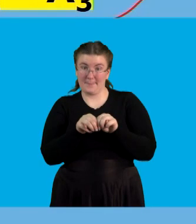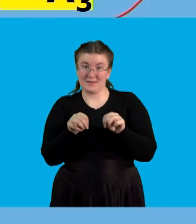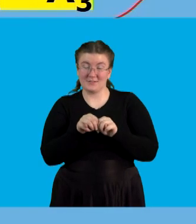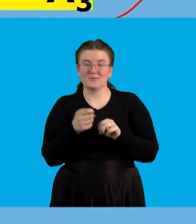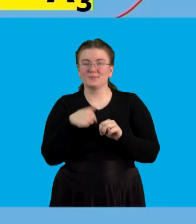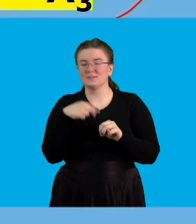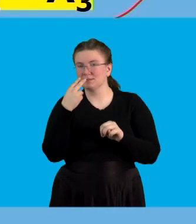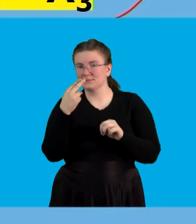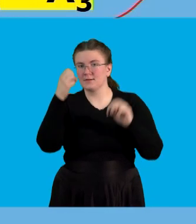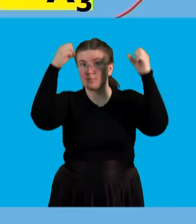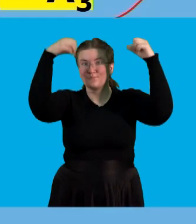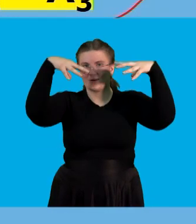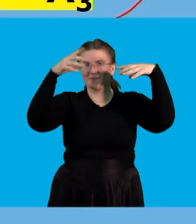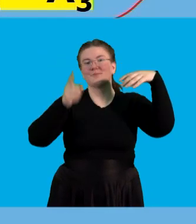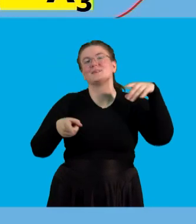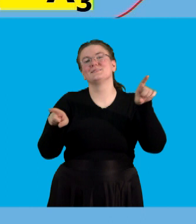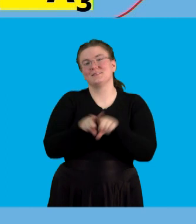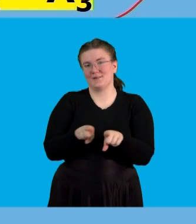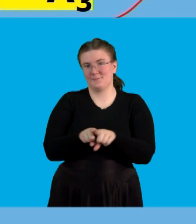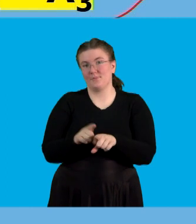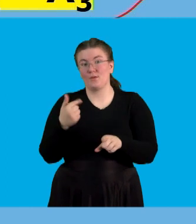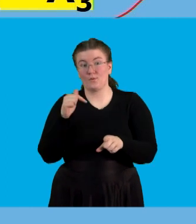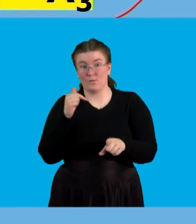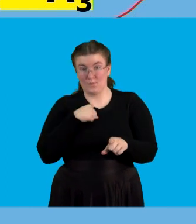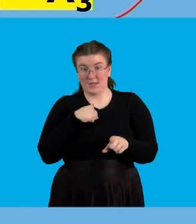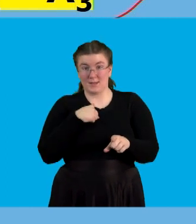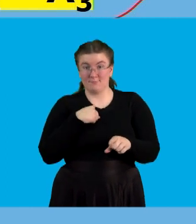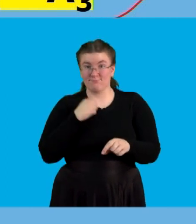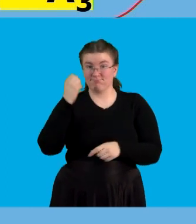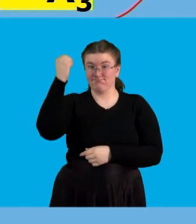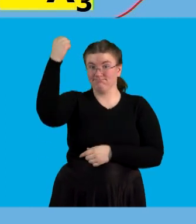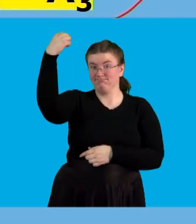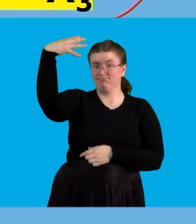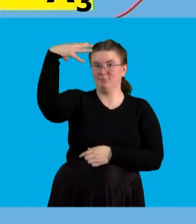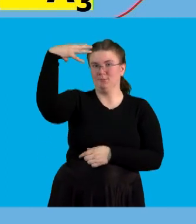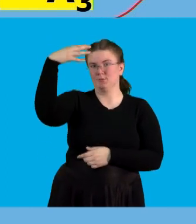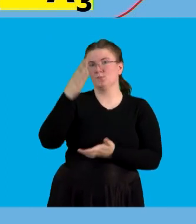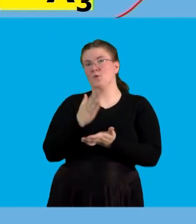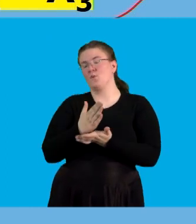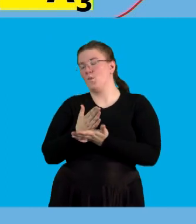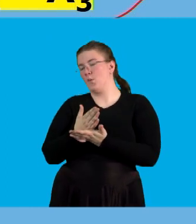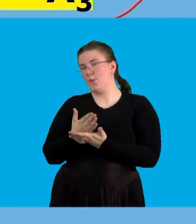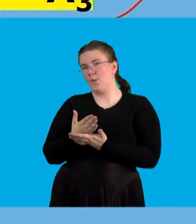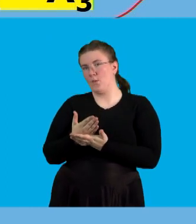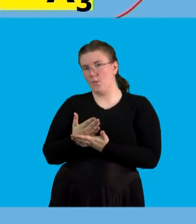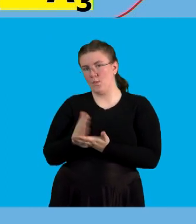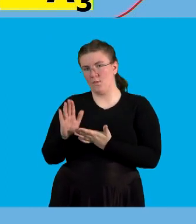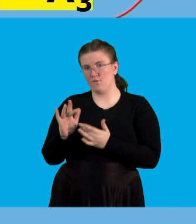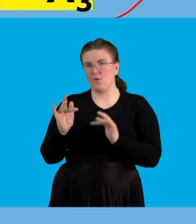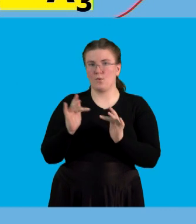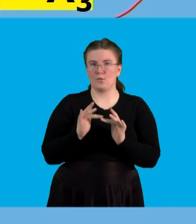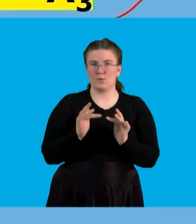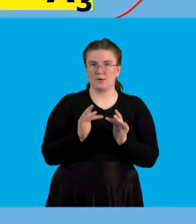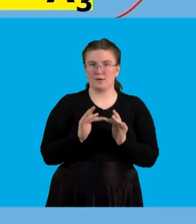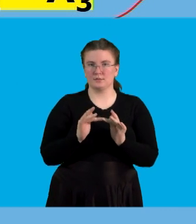point on this circuit, the brightness is going to be the same. So if we take our light bulb, remove it from where it